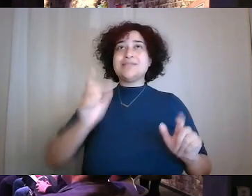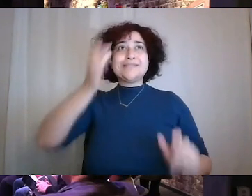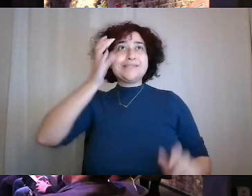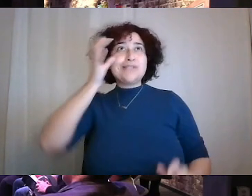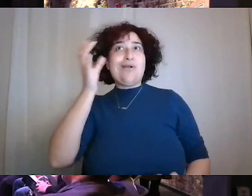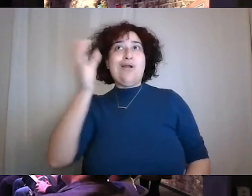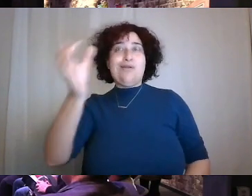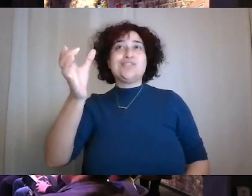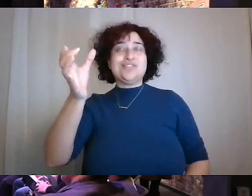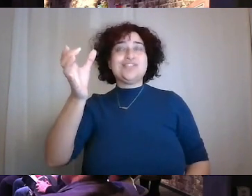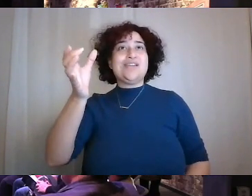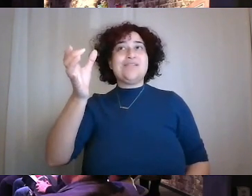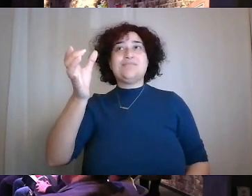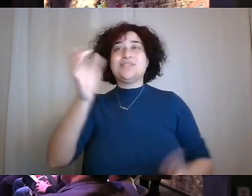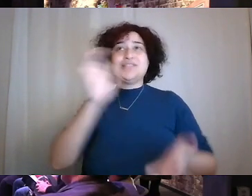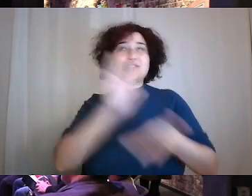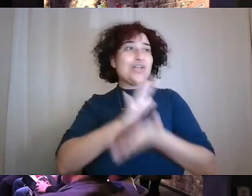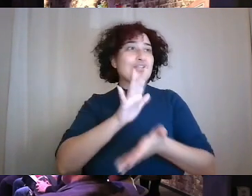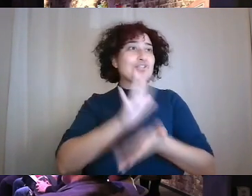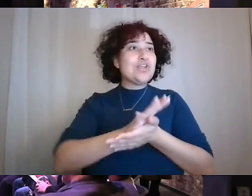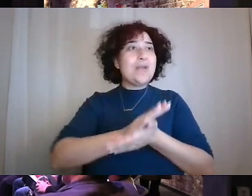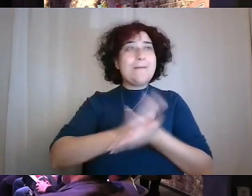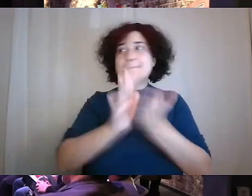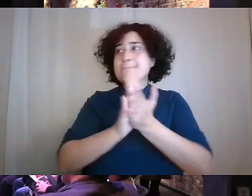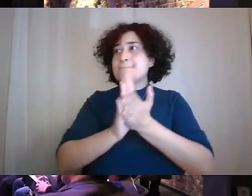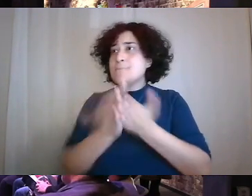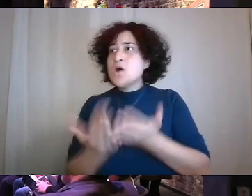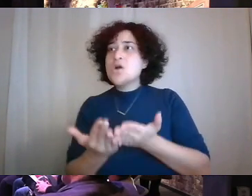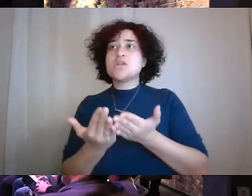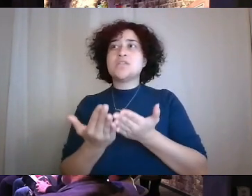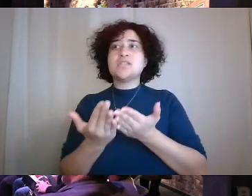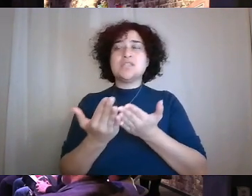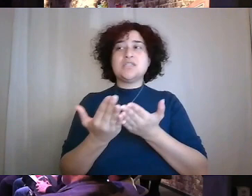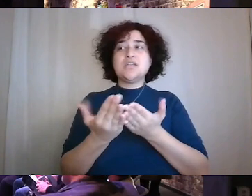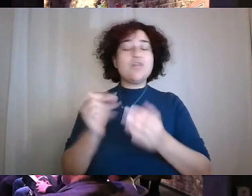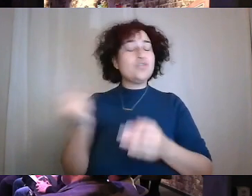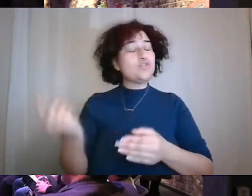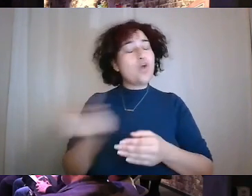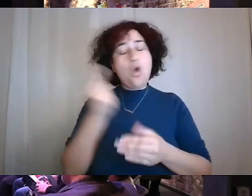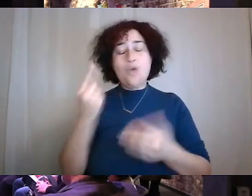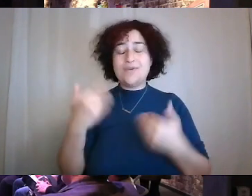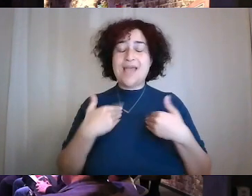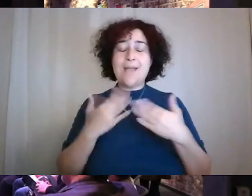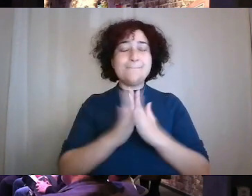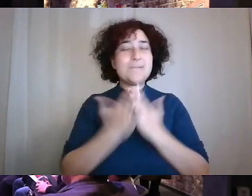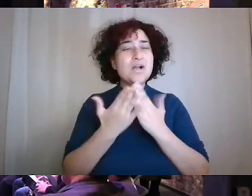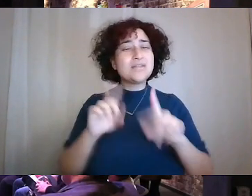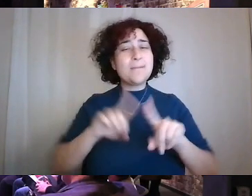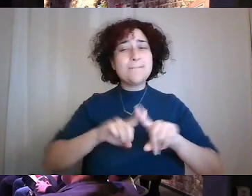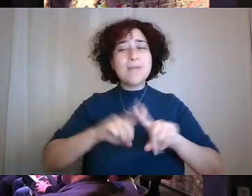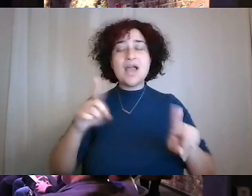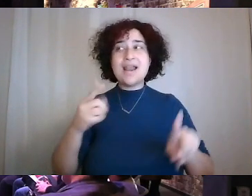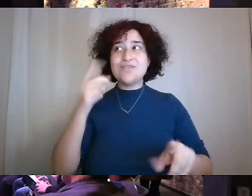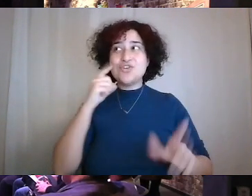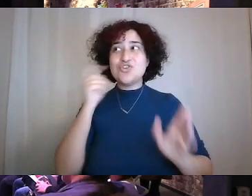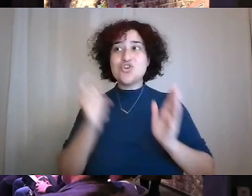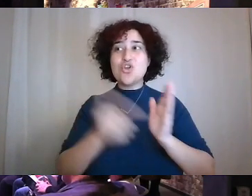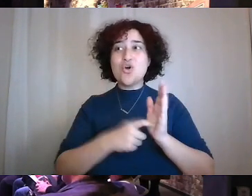scholarship, books that, and yes, there's always been books coming out, but there's just been this deluge of